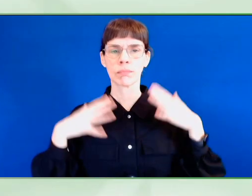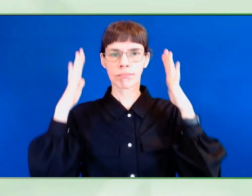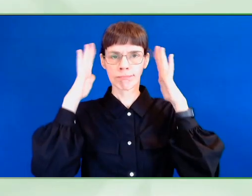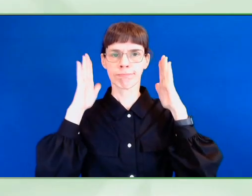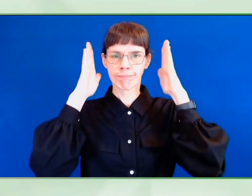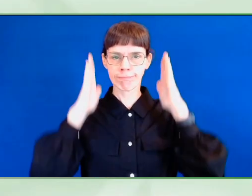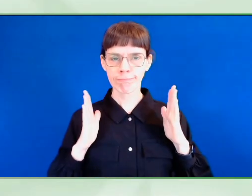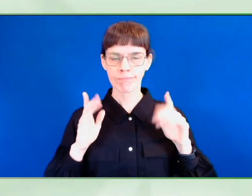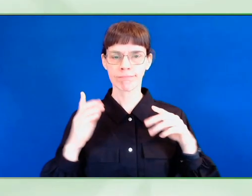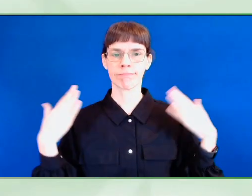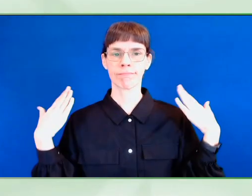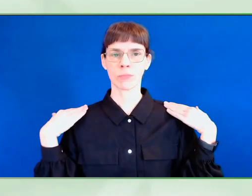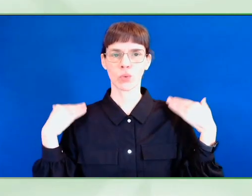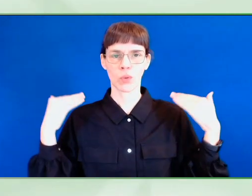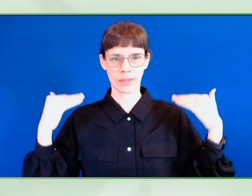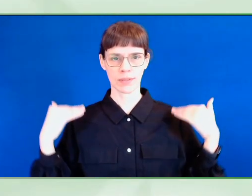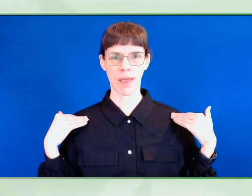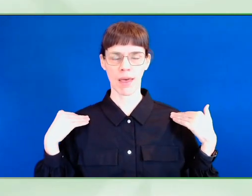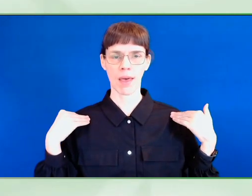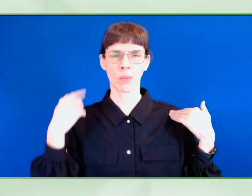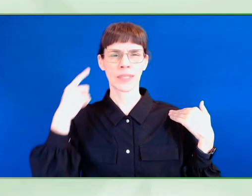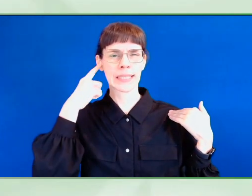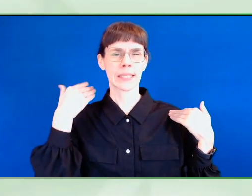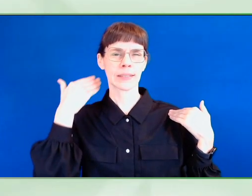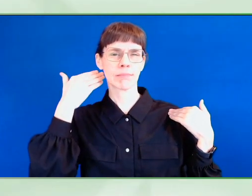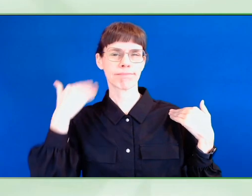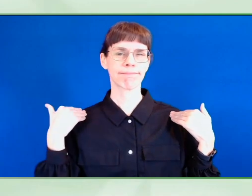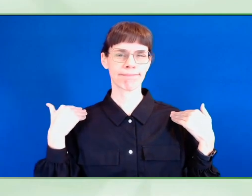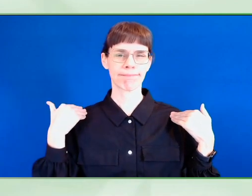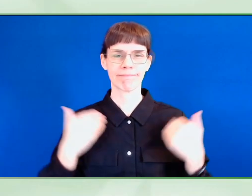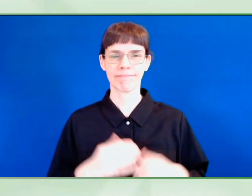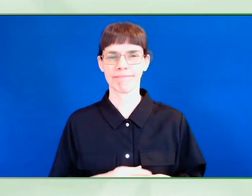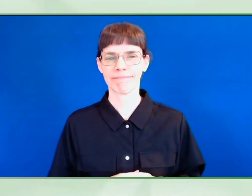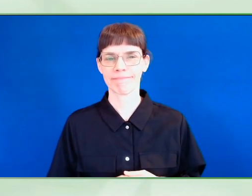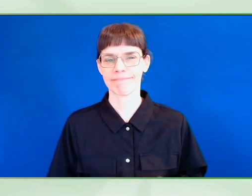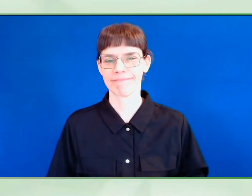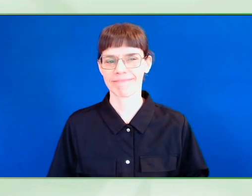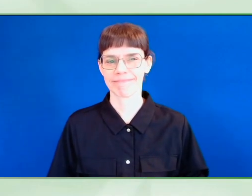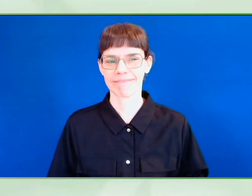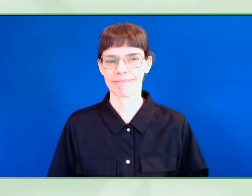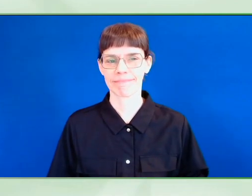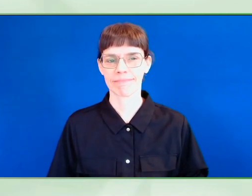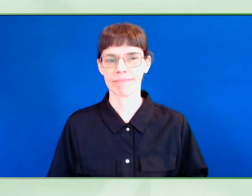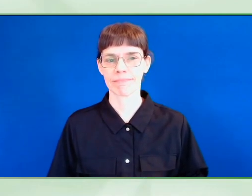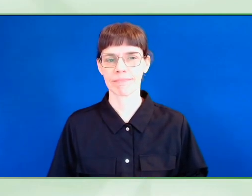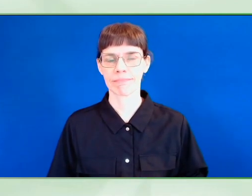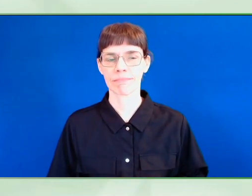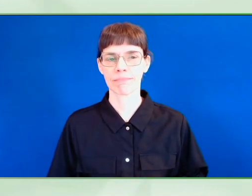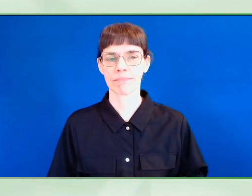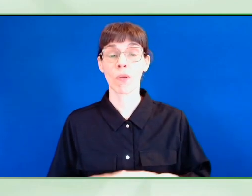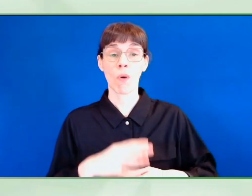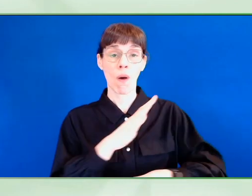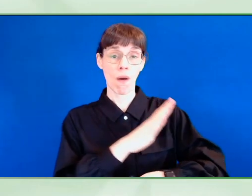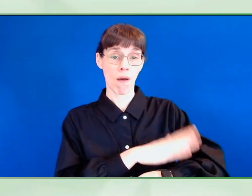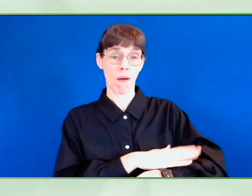shoulders roll down and away from the ears. You can take the arms to the sides, and if you like,